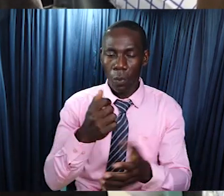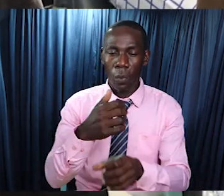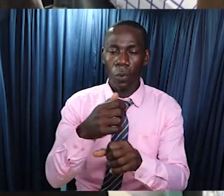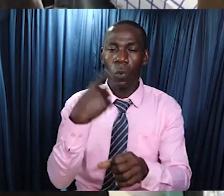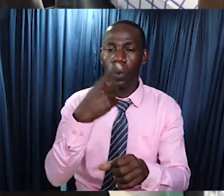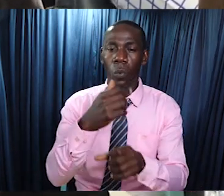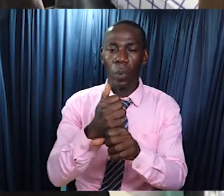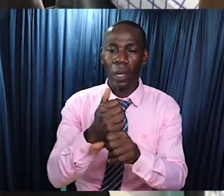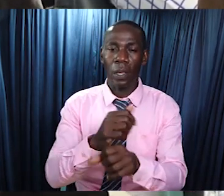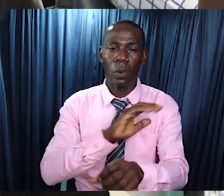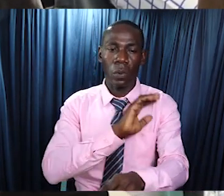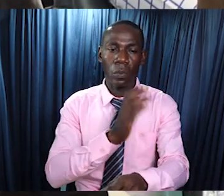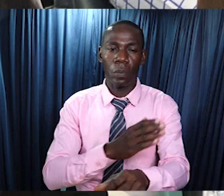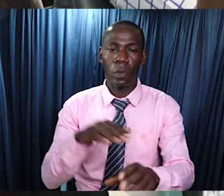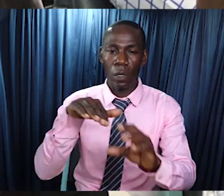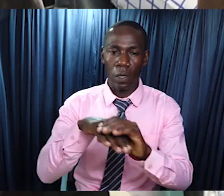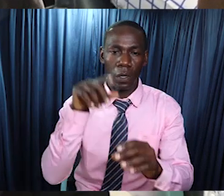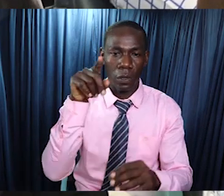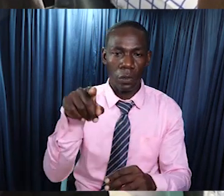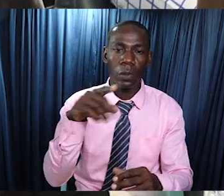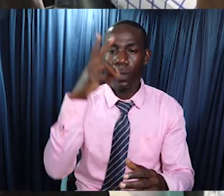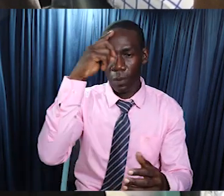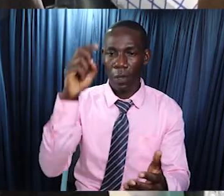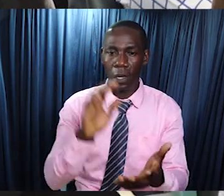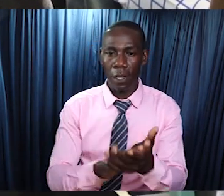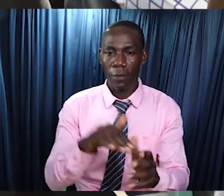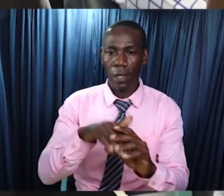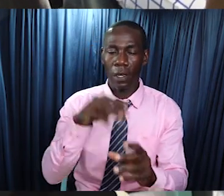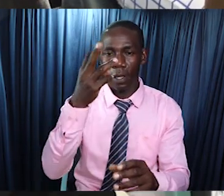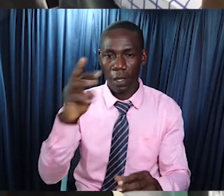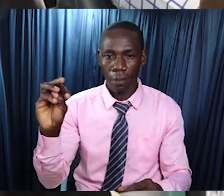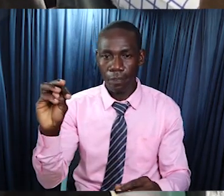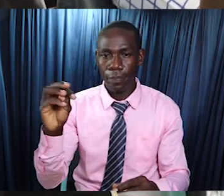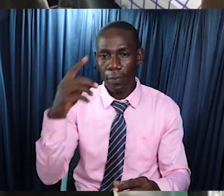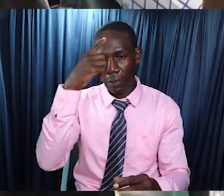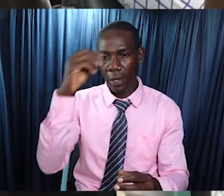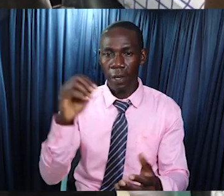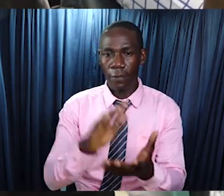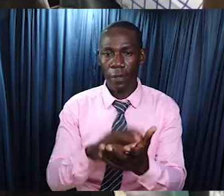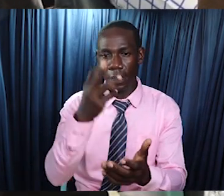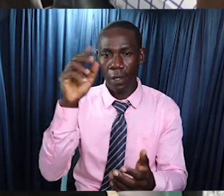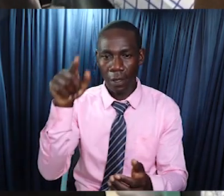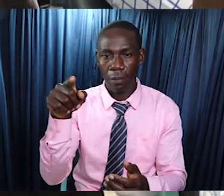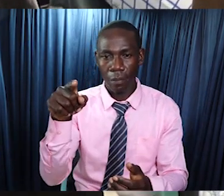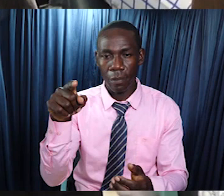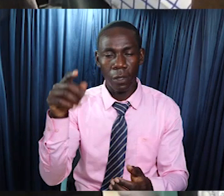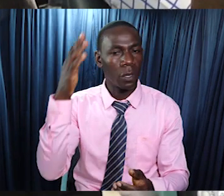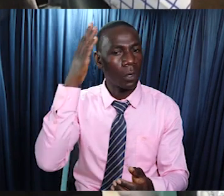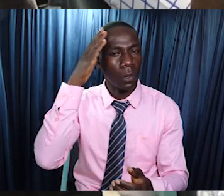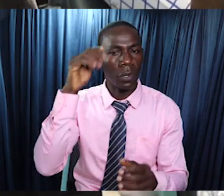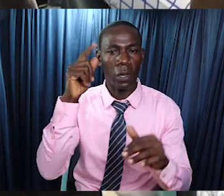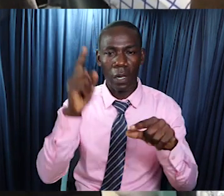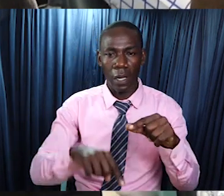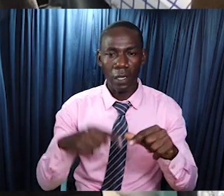one overcoming for us. Tumwamini yeye. When you believe in him. Ukitaka moyoni. In your heart. Alafu muamini yeye. Then you believe in him. Ukijua